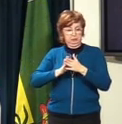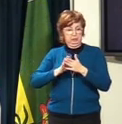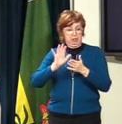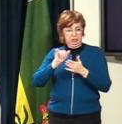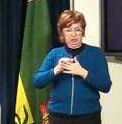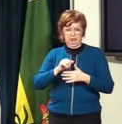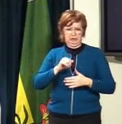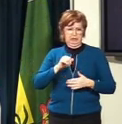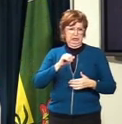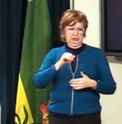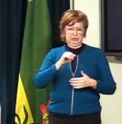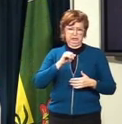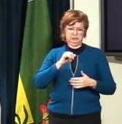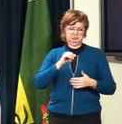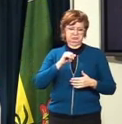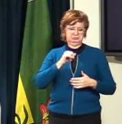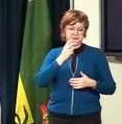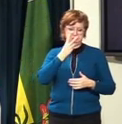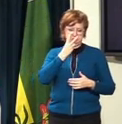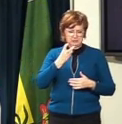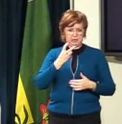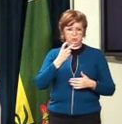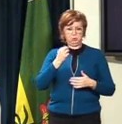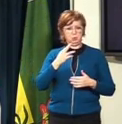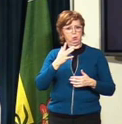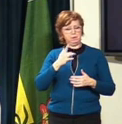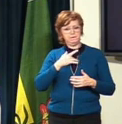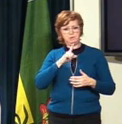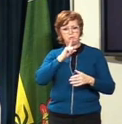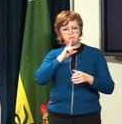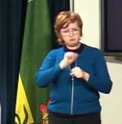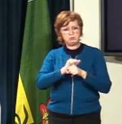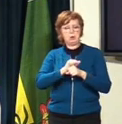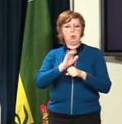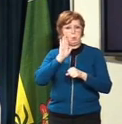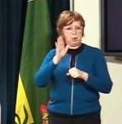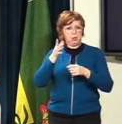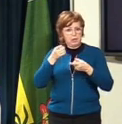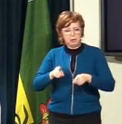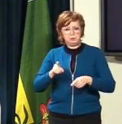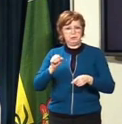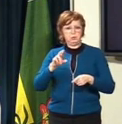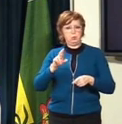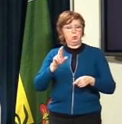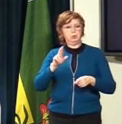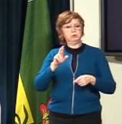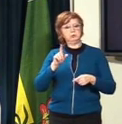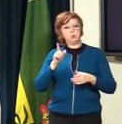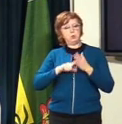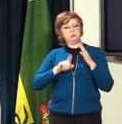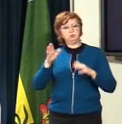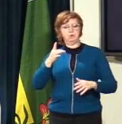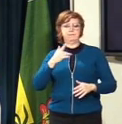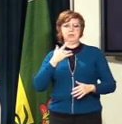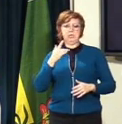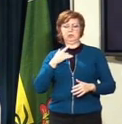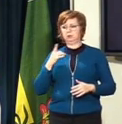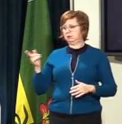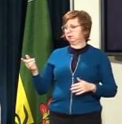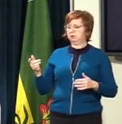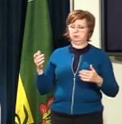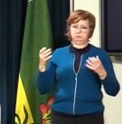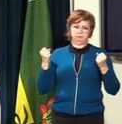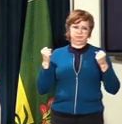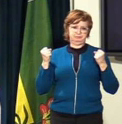near 500, or is this like, you know, 95% sure we are going to see this in 2 weeks? Well, there's so many different